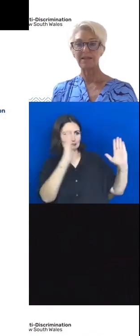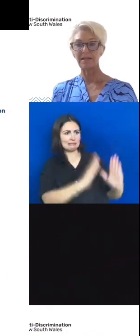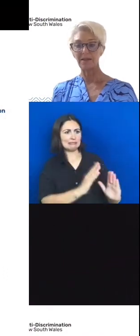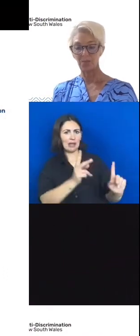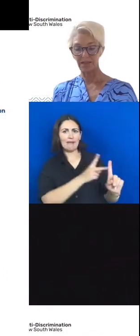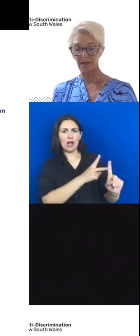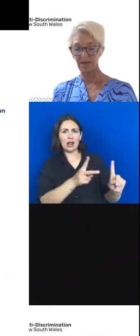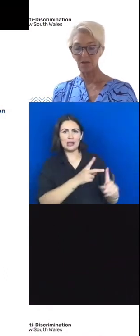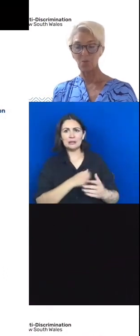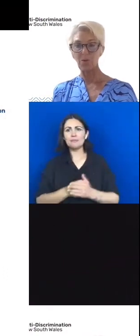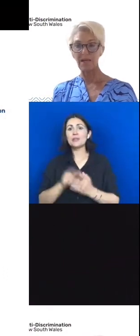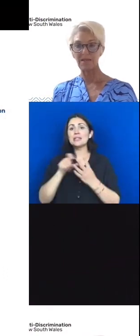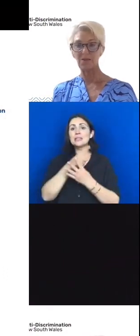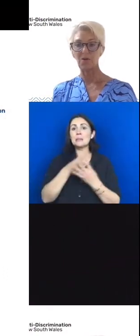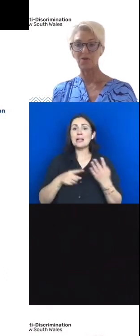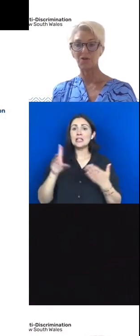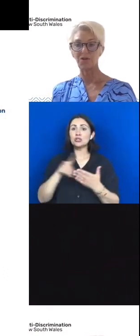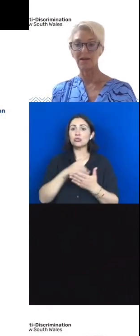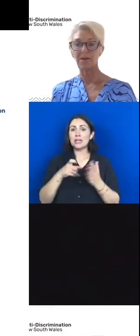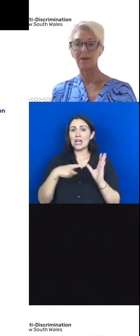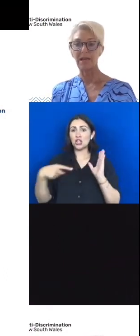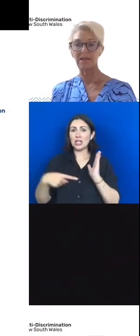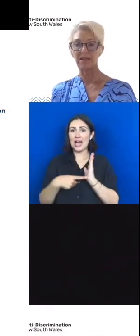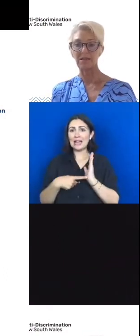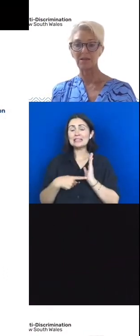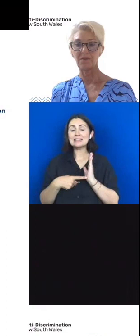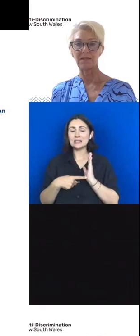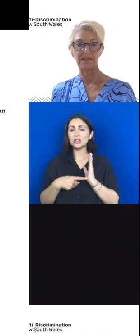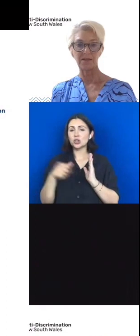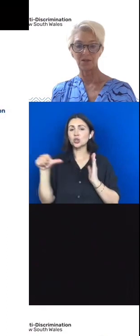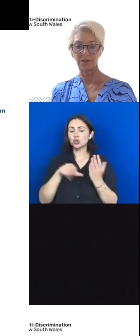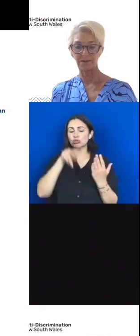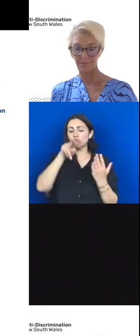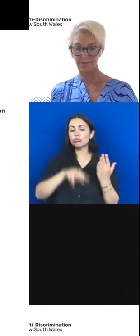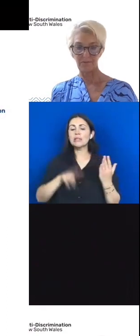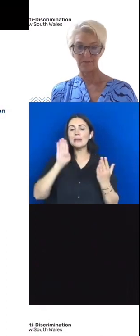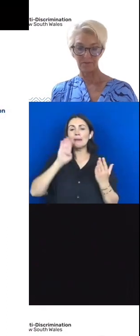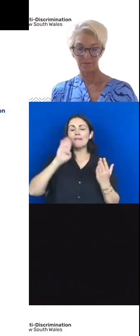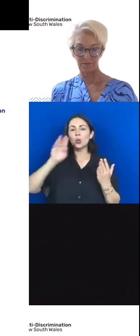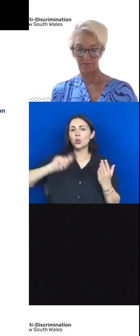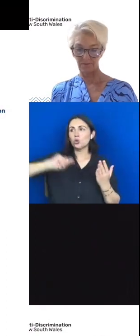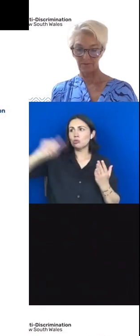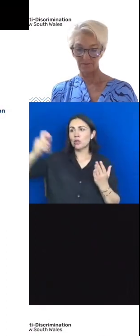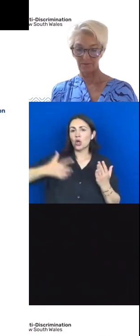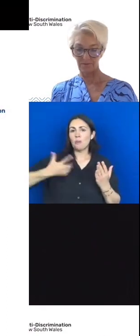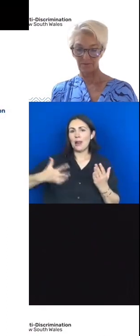be considered when deciding where to lodge a complaint of this nature.